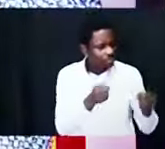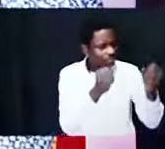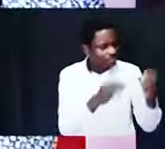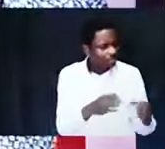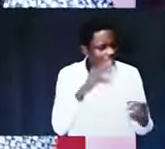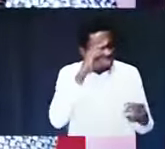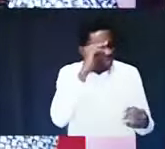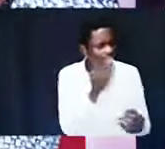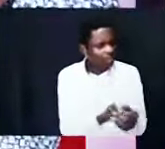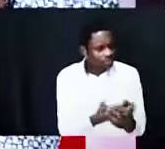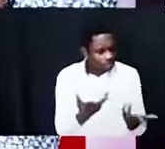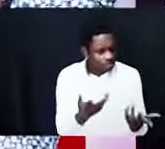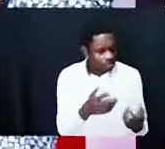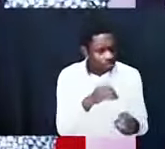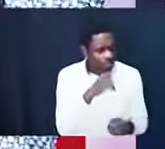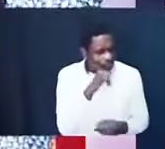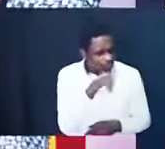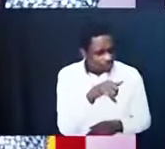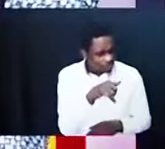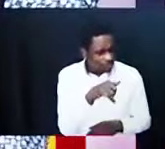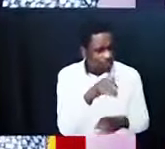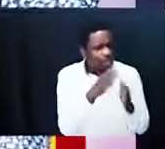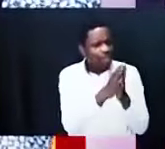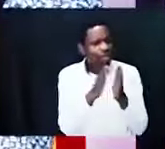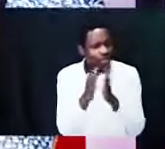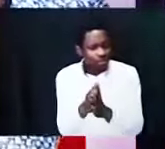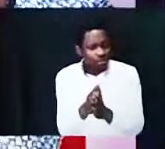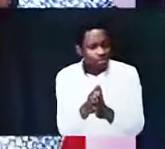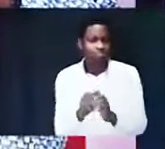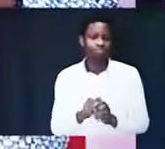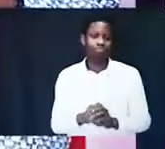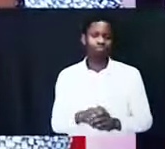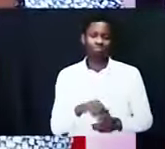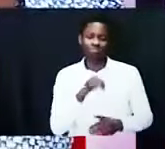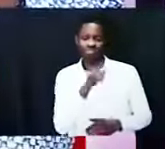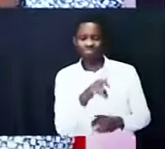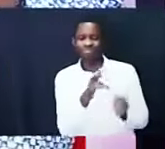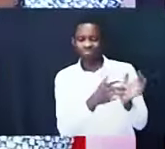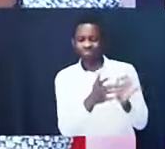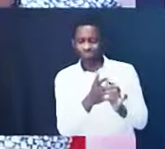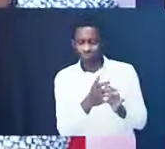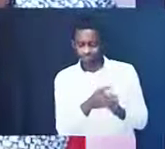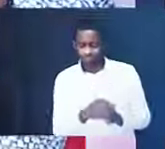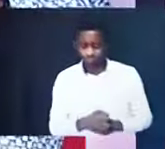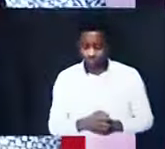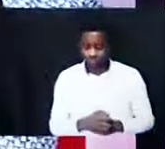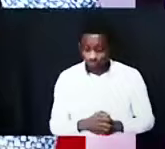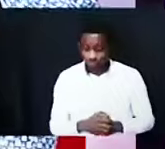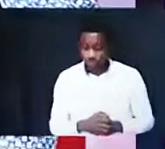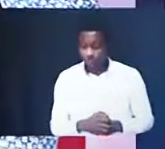That is Jesus. Yes, no, no. Luke chapter 5. Luke has 18.